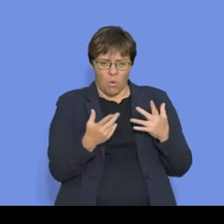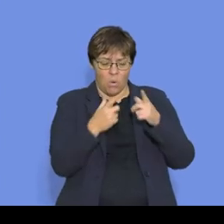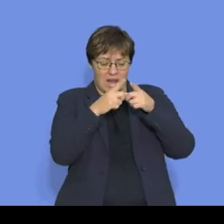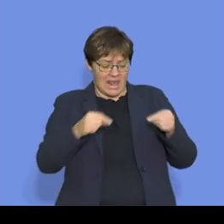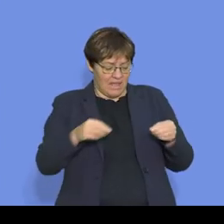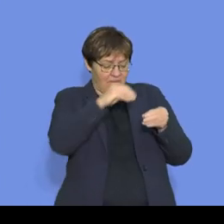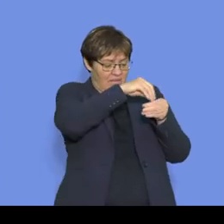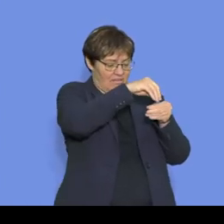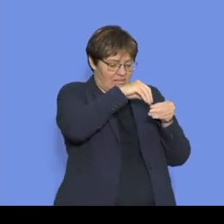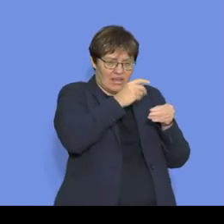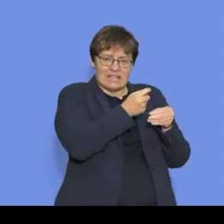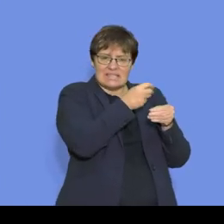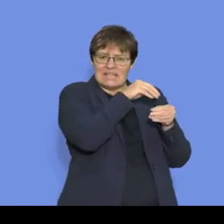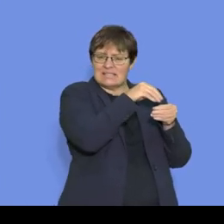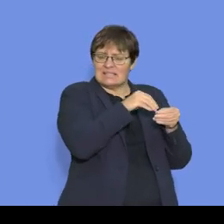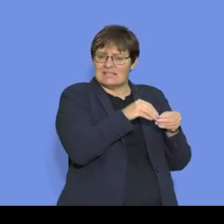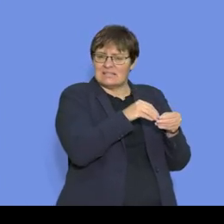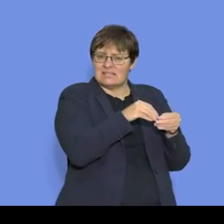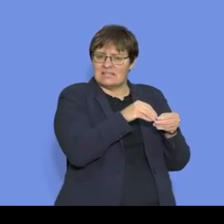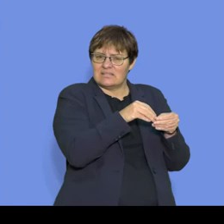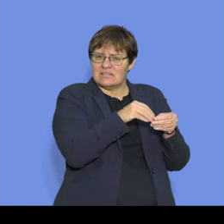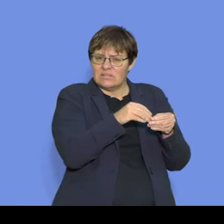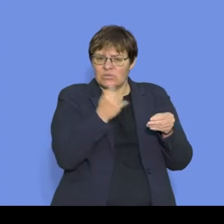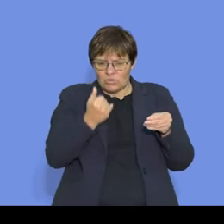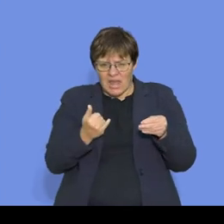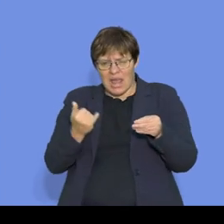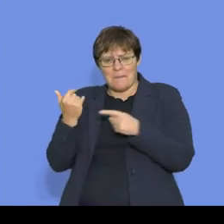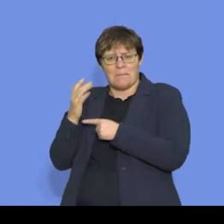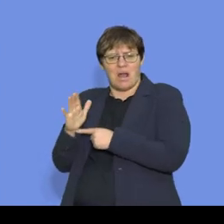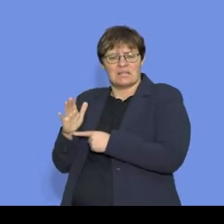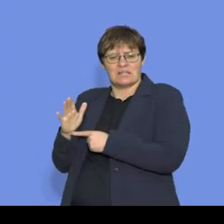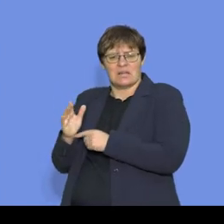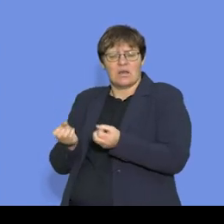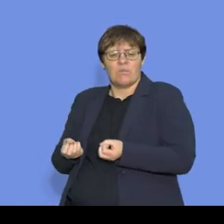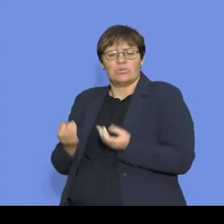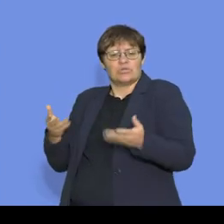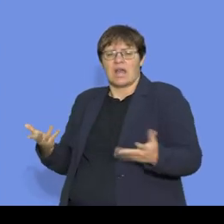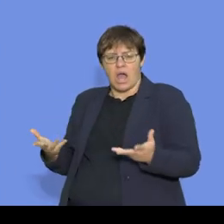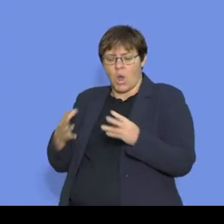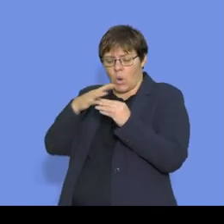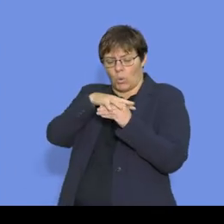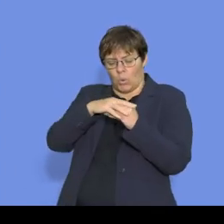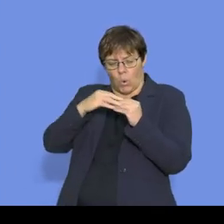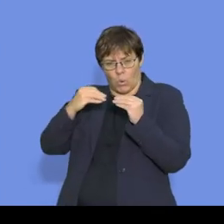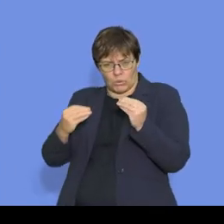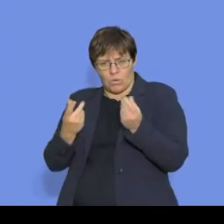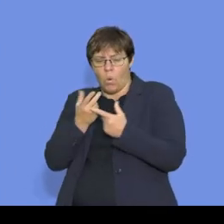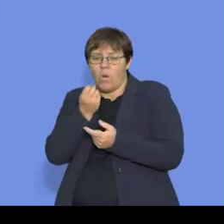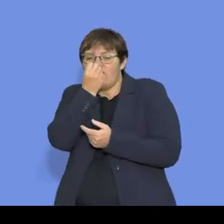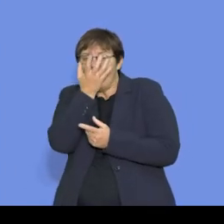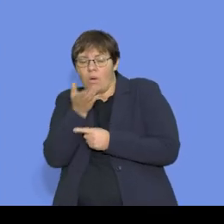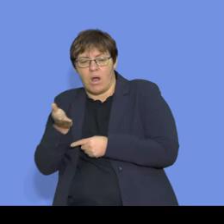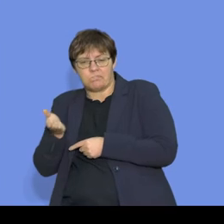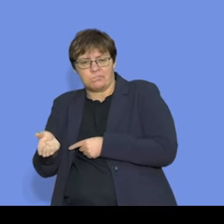leaves. Now, all the plants we know nowadays produce seeds either in cones or